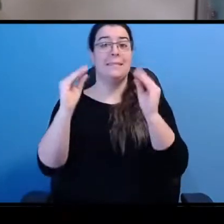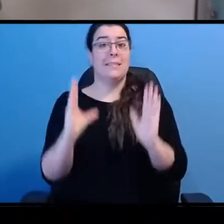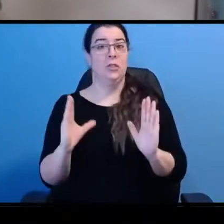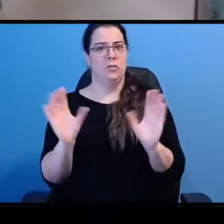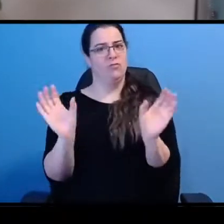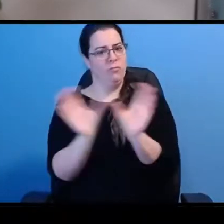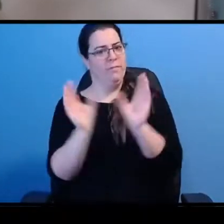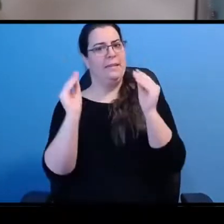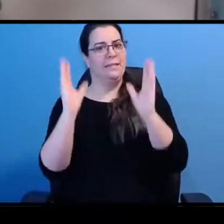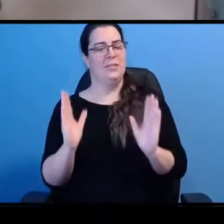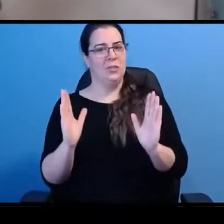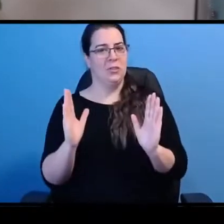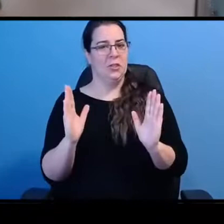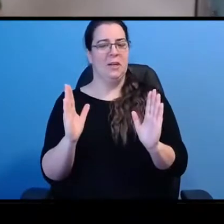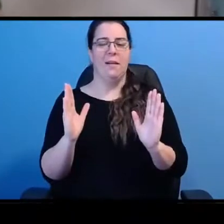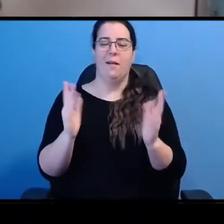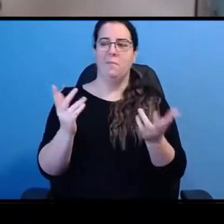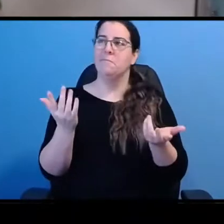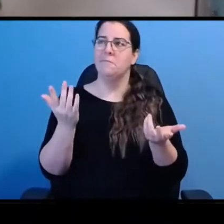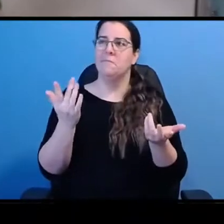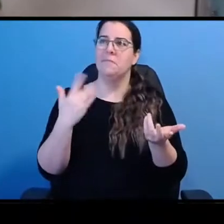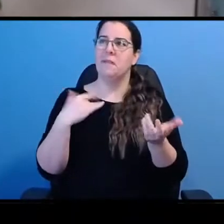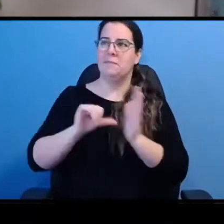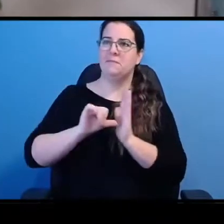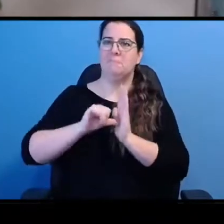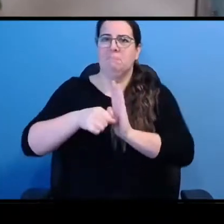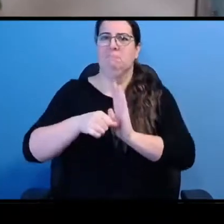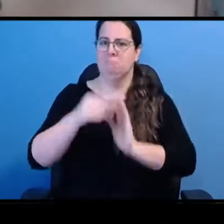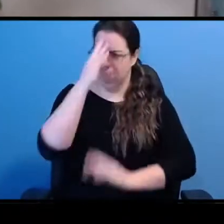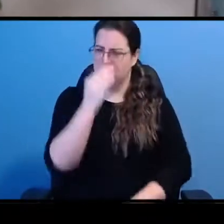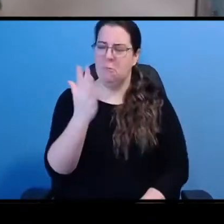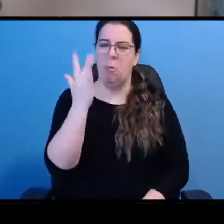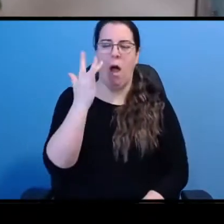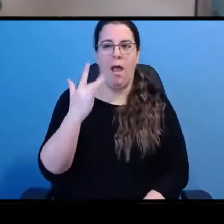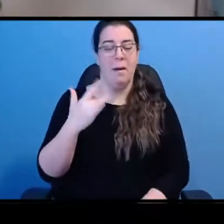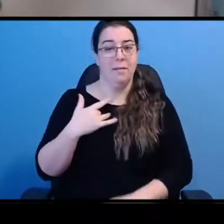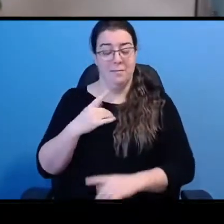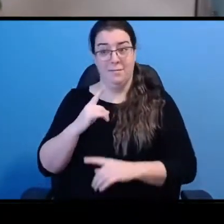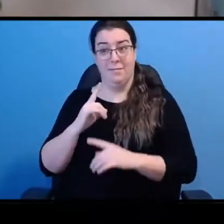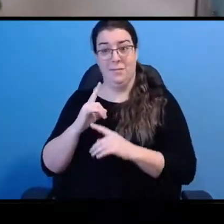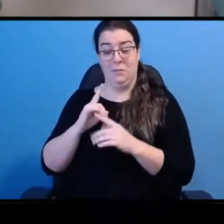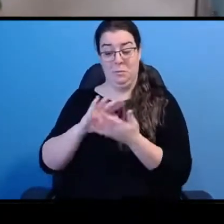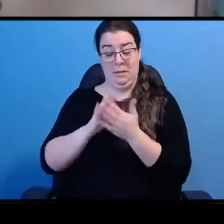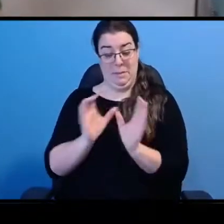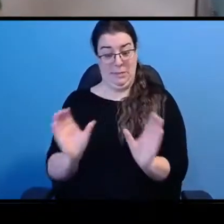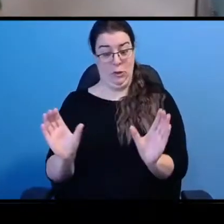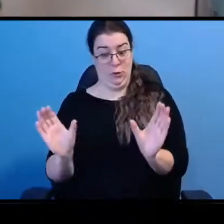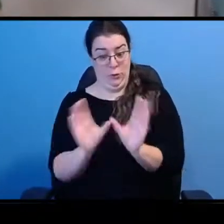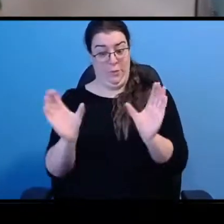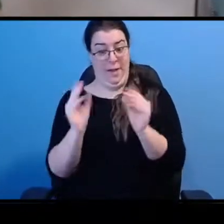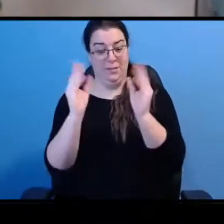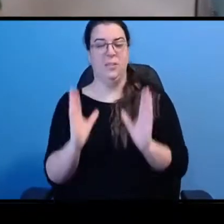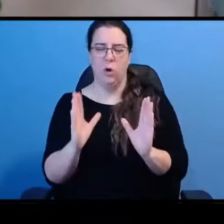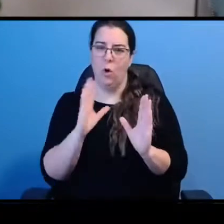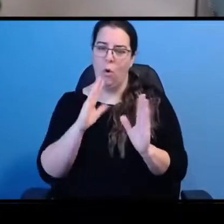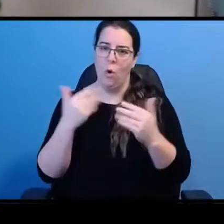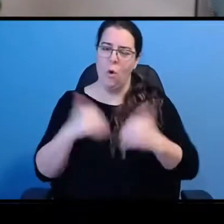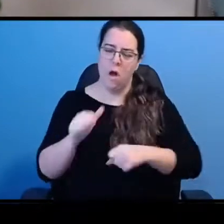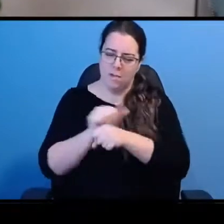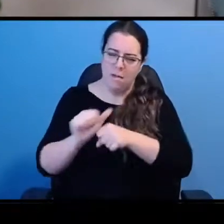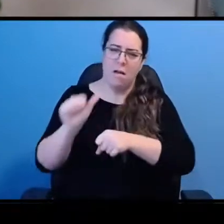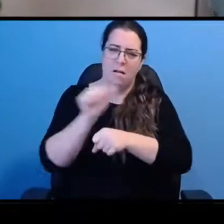I just like to tell people because I worked very hard to become a certified teacher. And I'm joined here